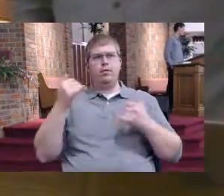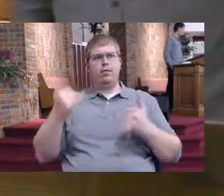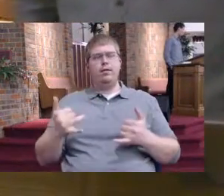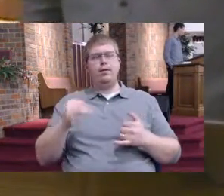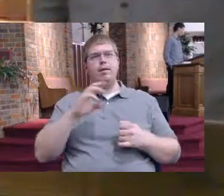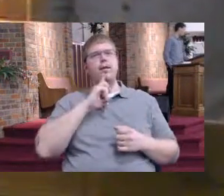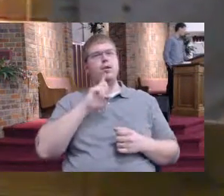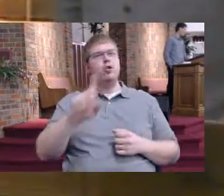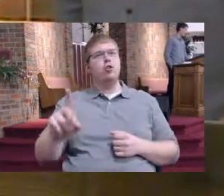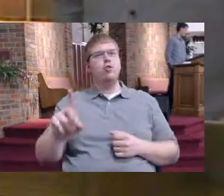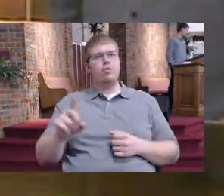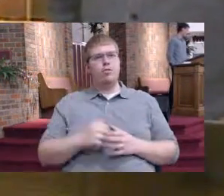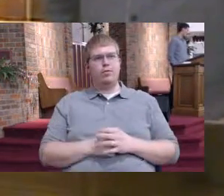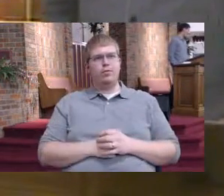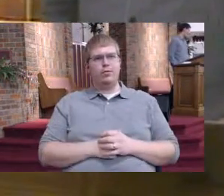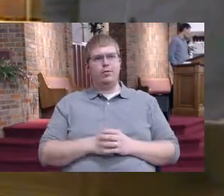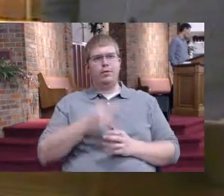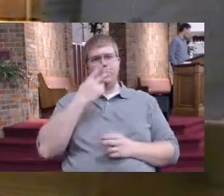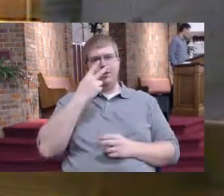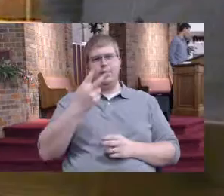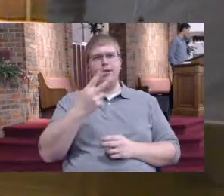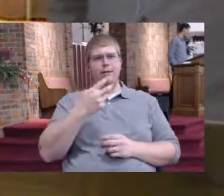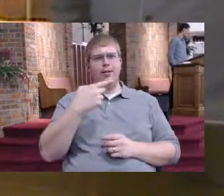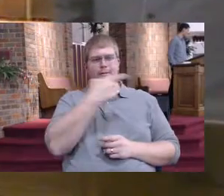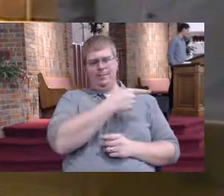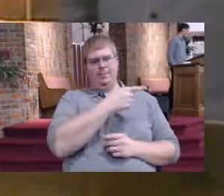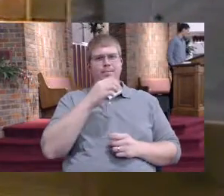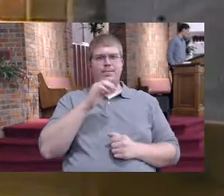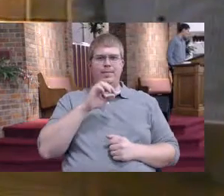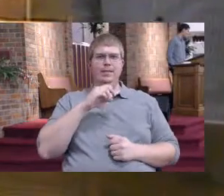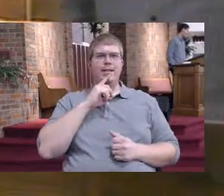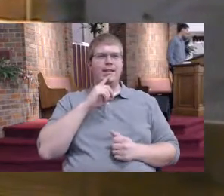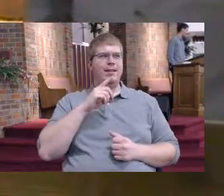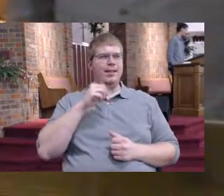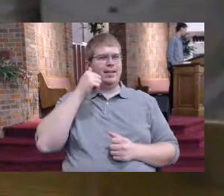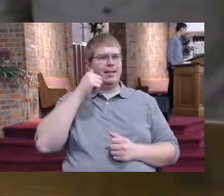October. And you can see Maddie there with him.